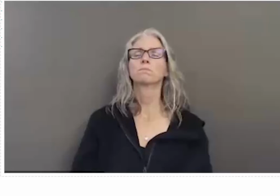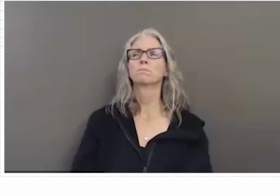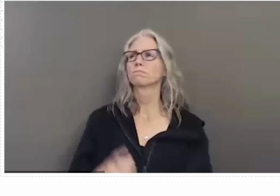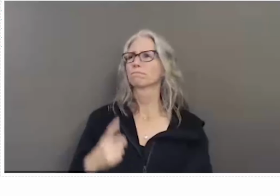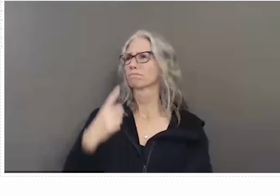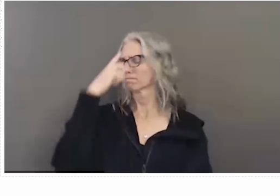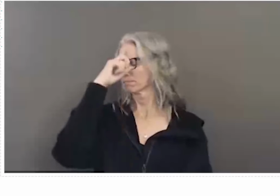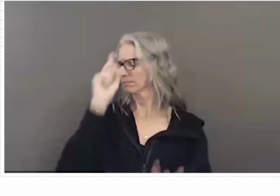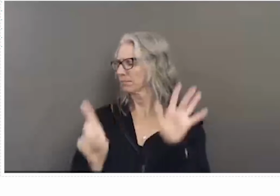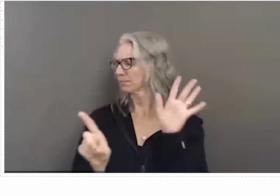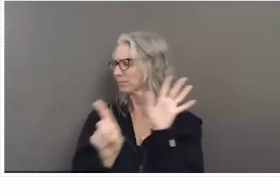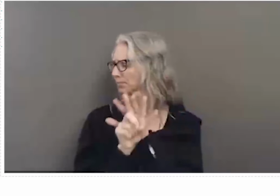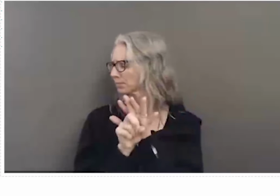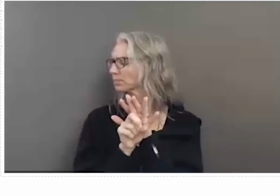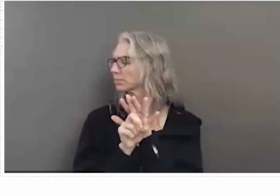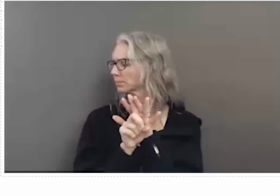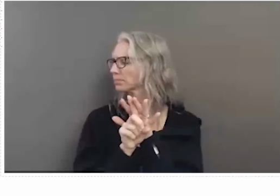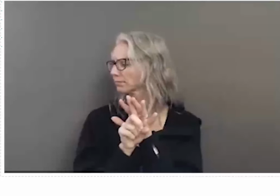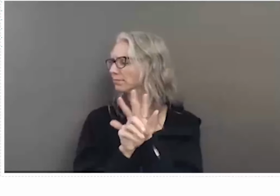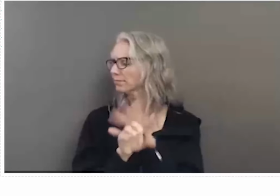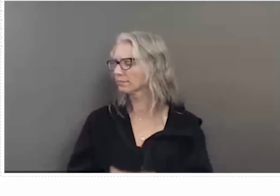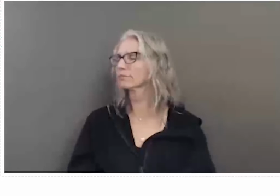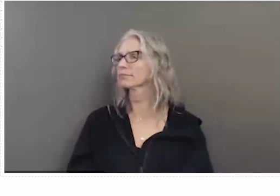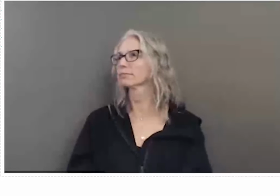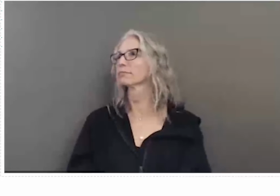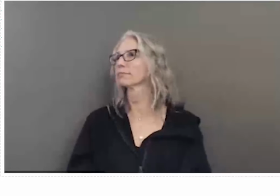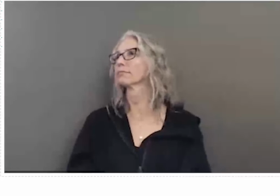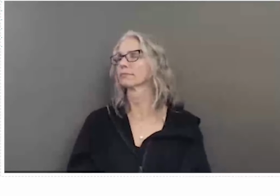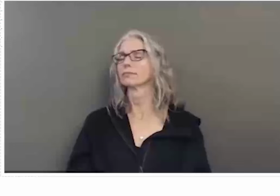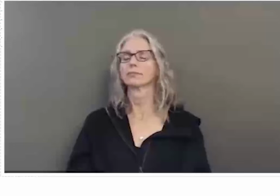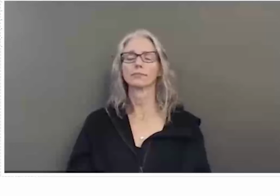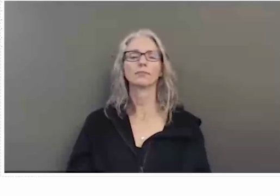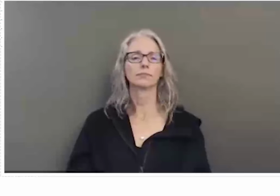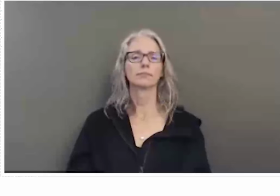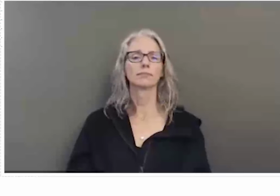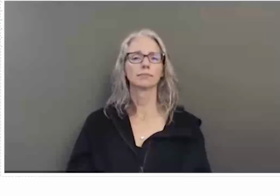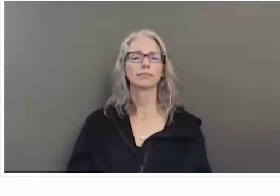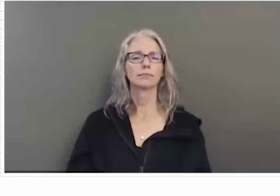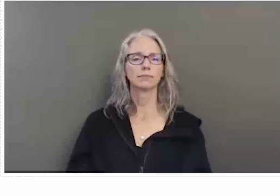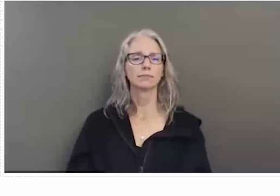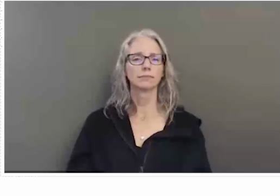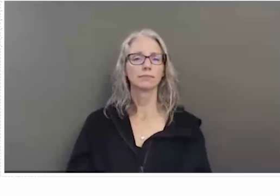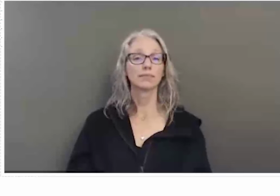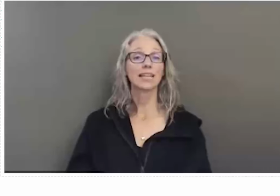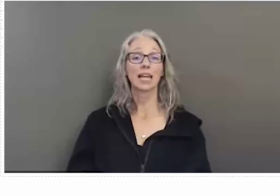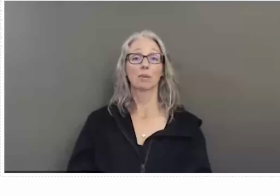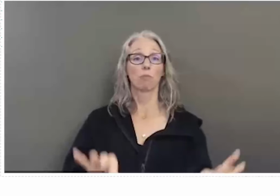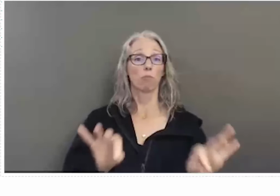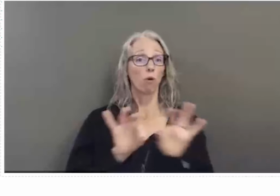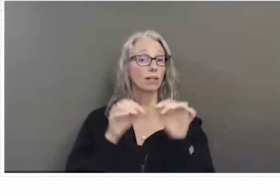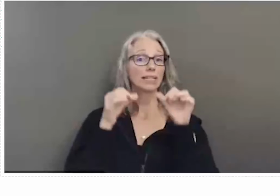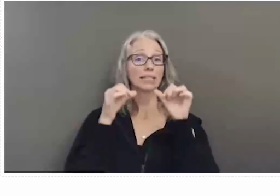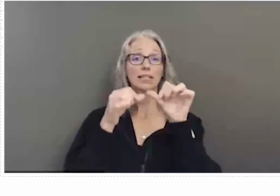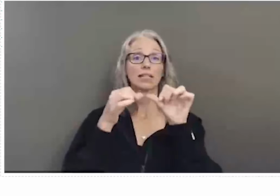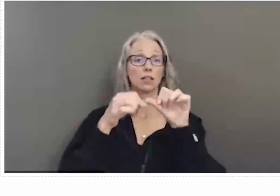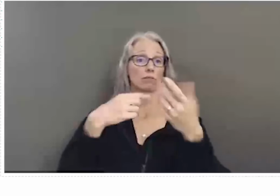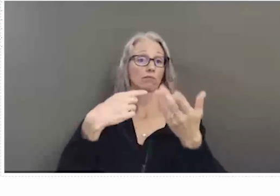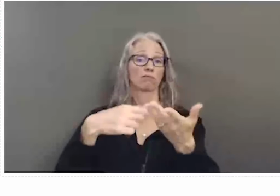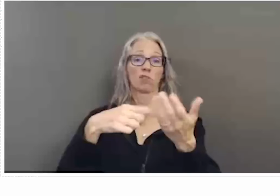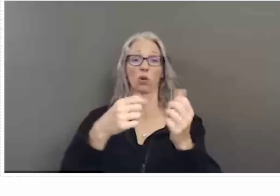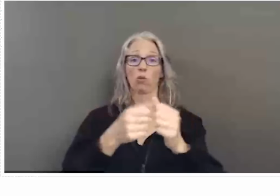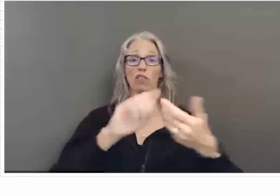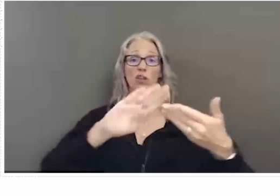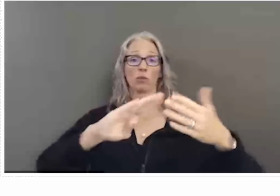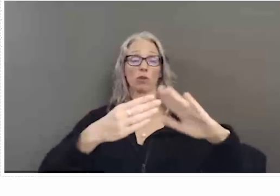to mind again is really back to having those conversations with your community, because ultimately, like from an